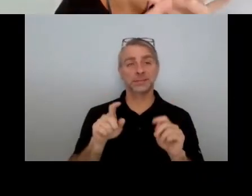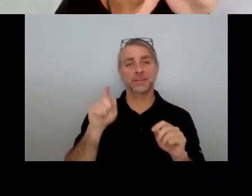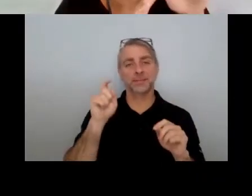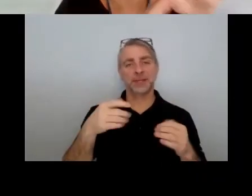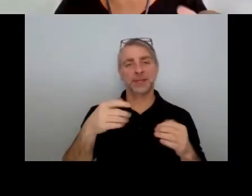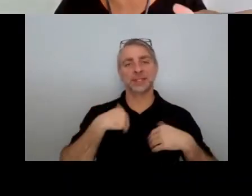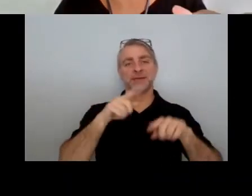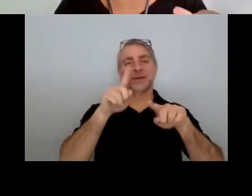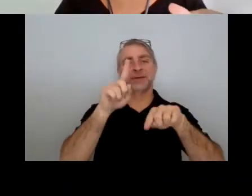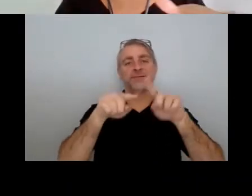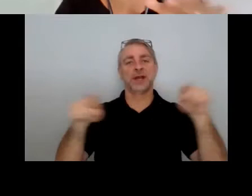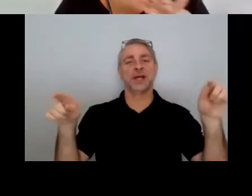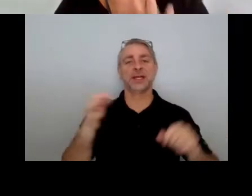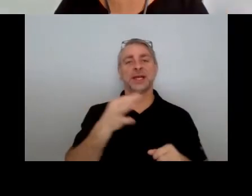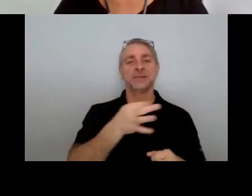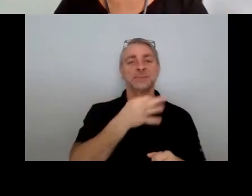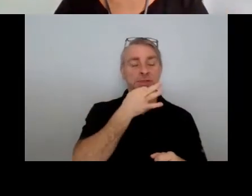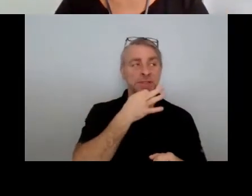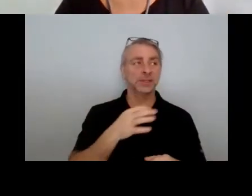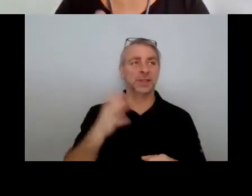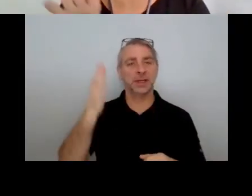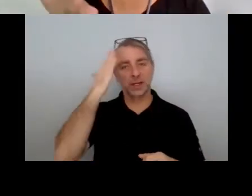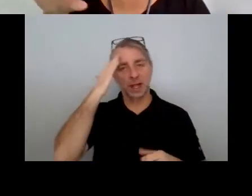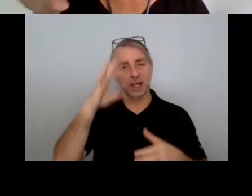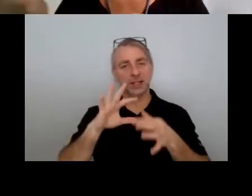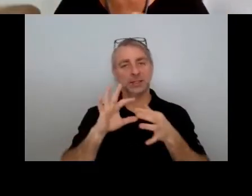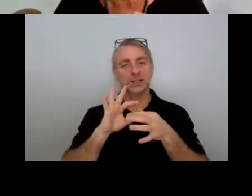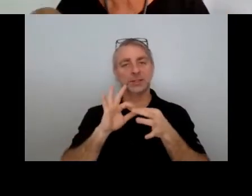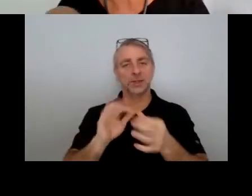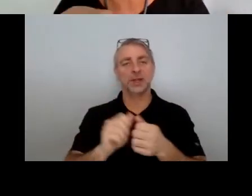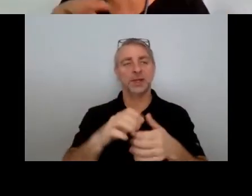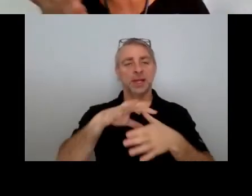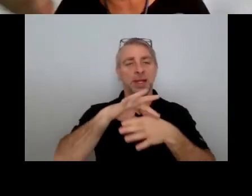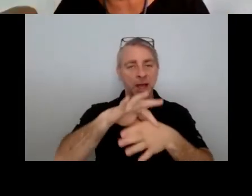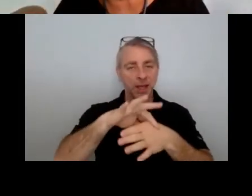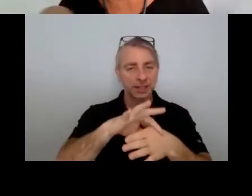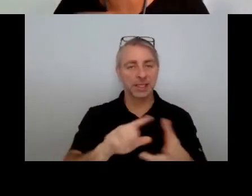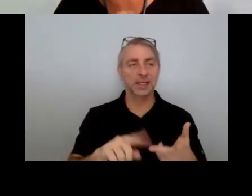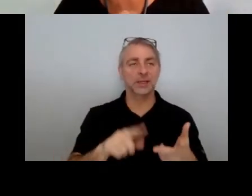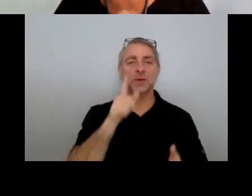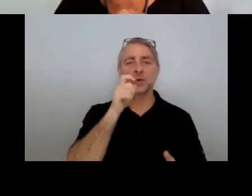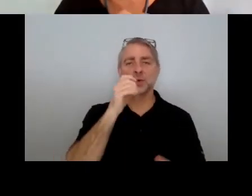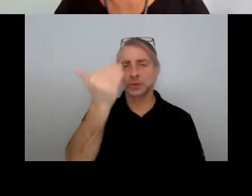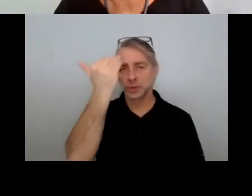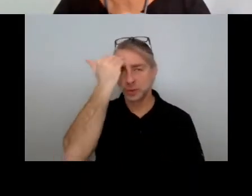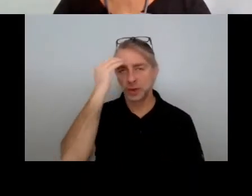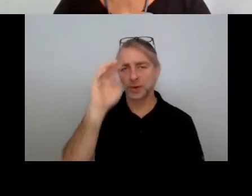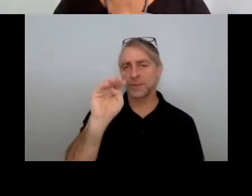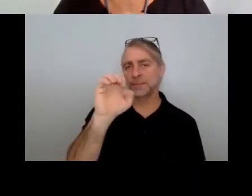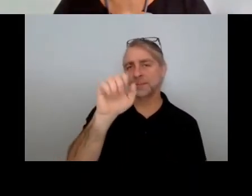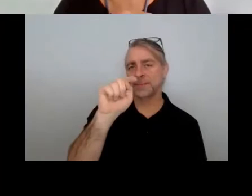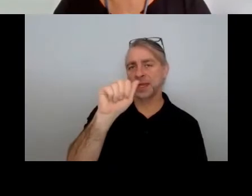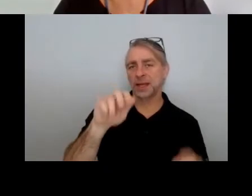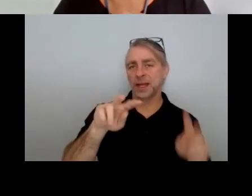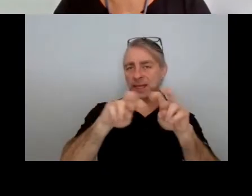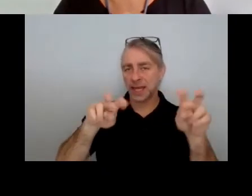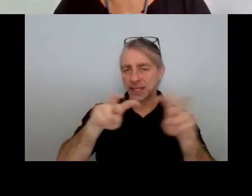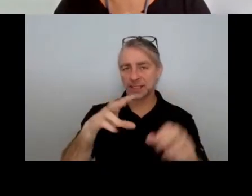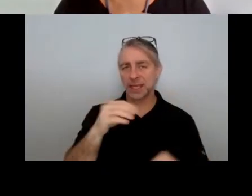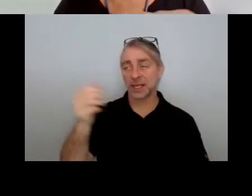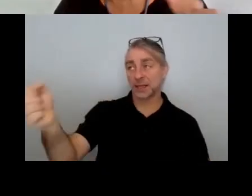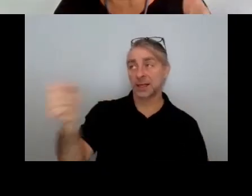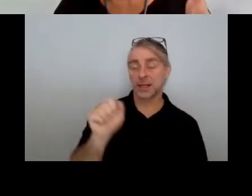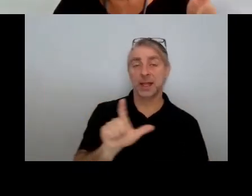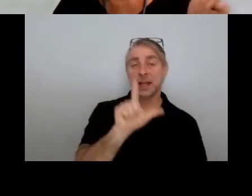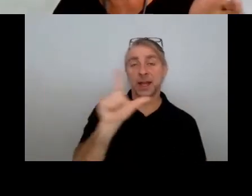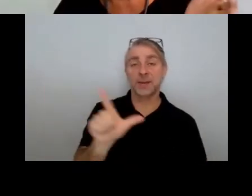expertise, deep content knowledge, people understand meta-analysis, good to have a librarian, and so forth. So